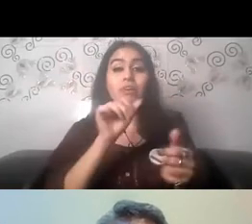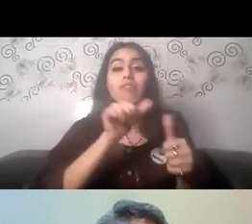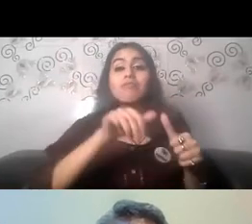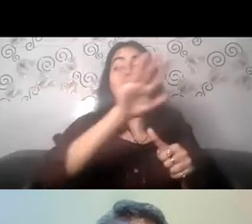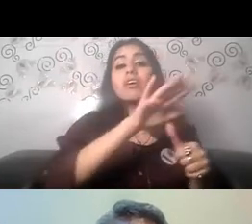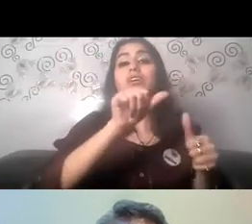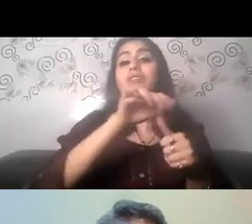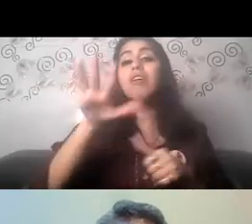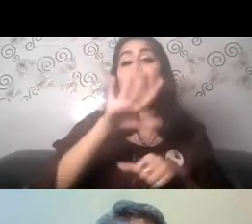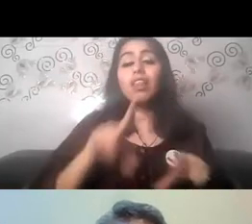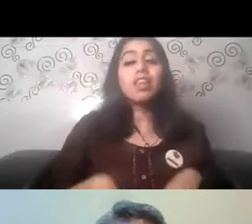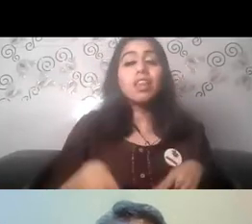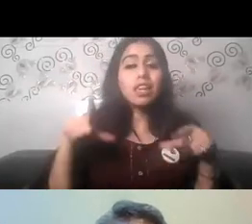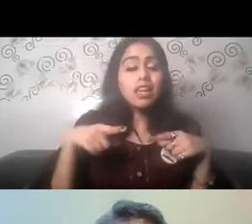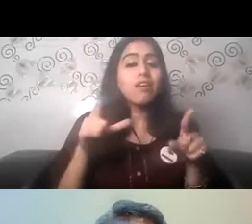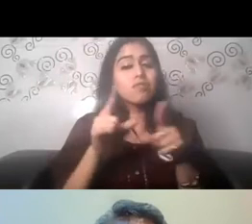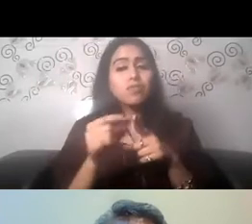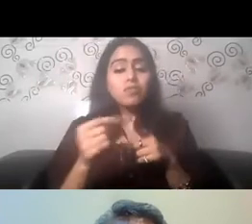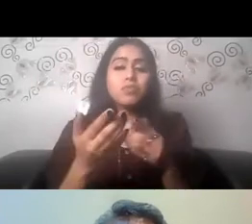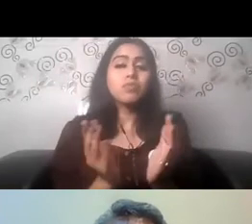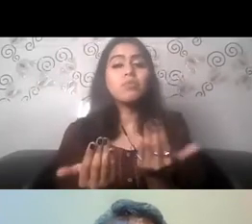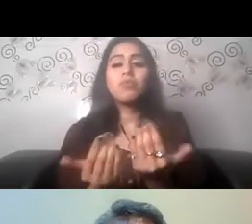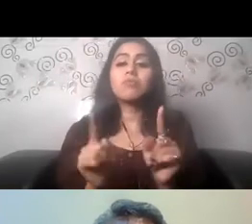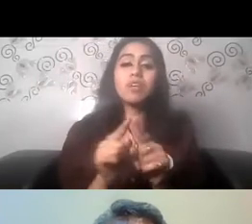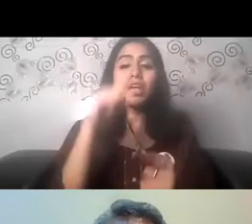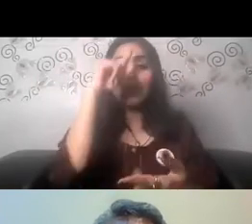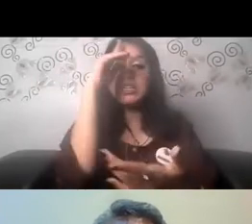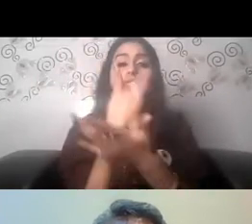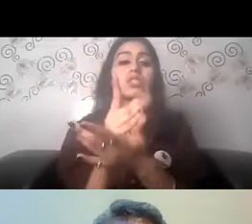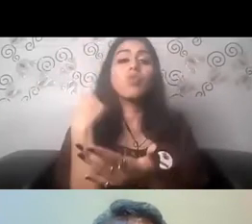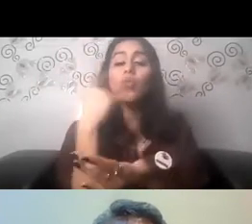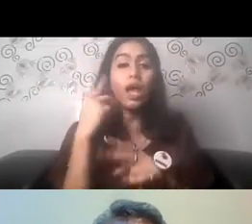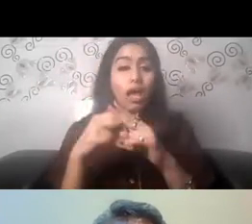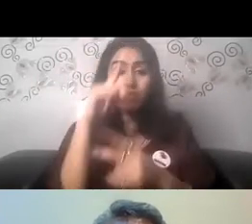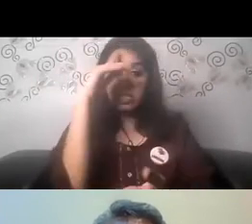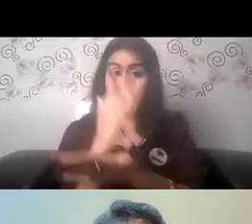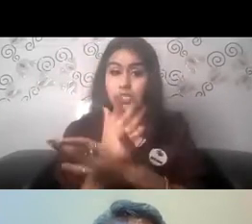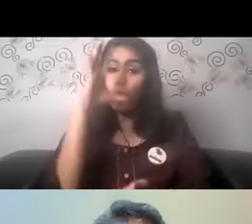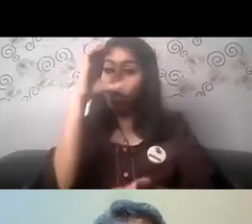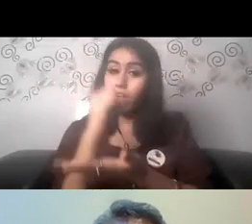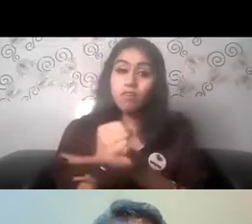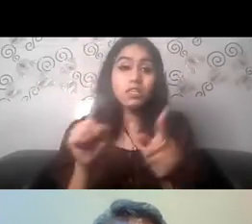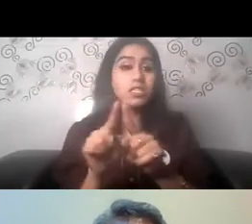of life. So I would say, get disabled people at the heart of your organisation,